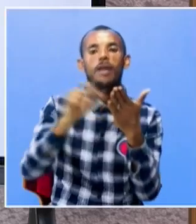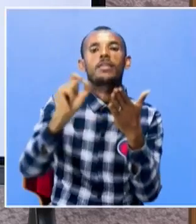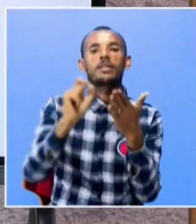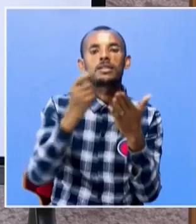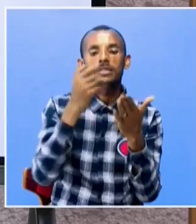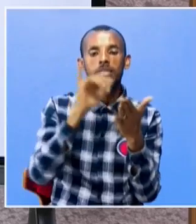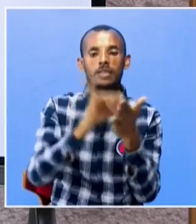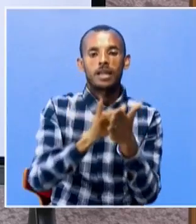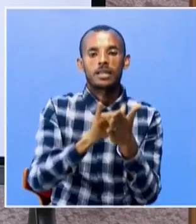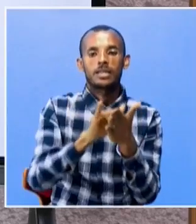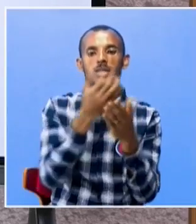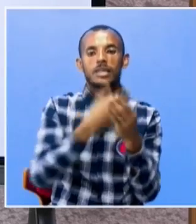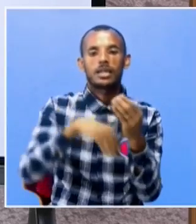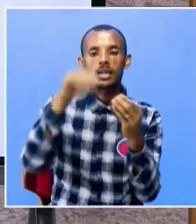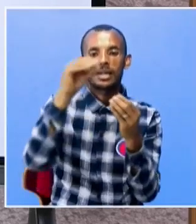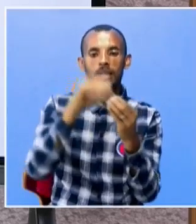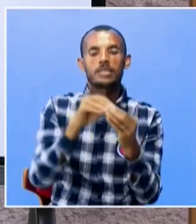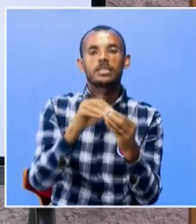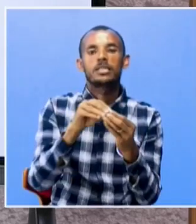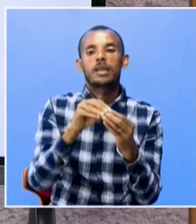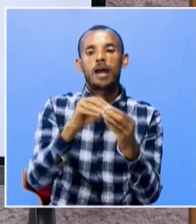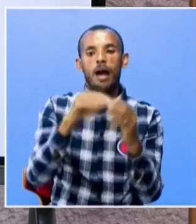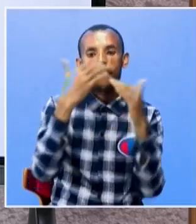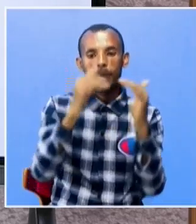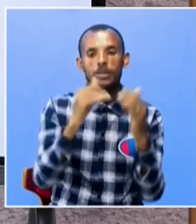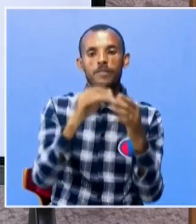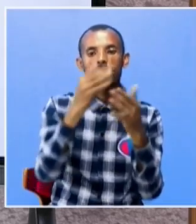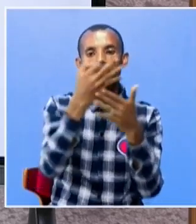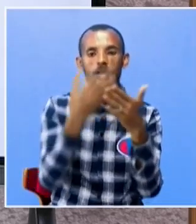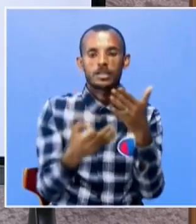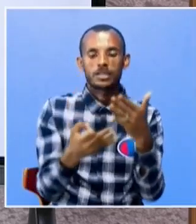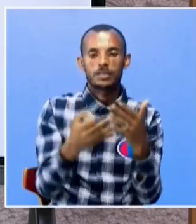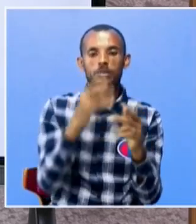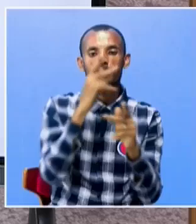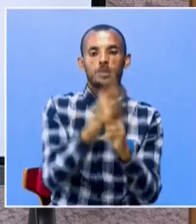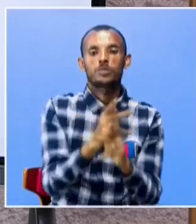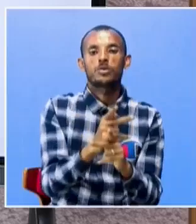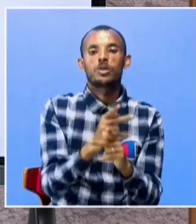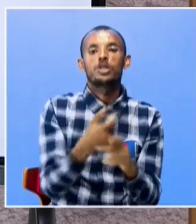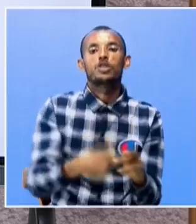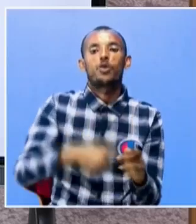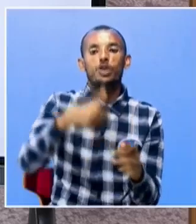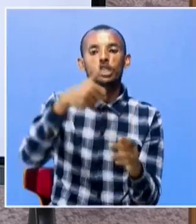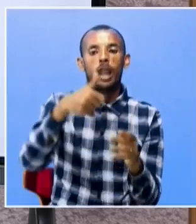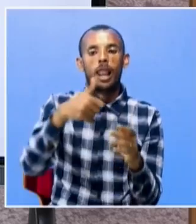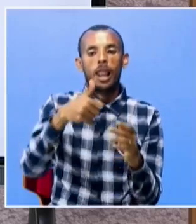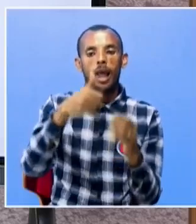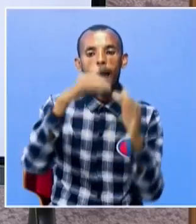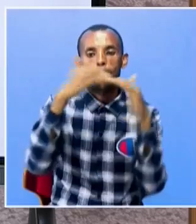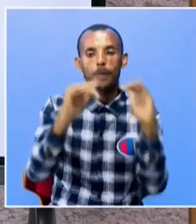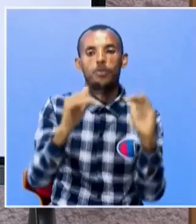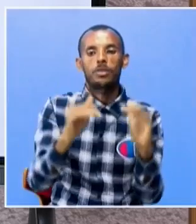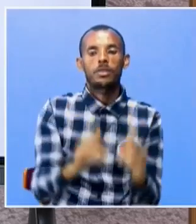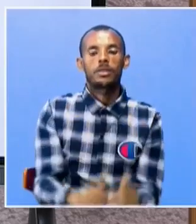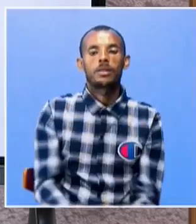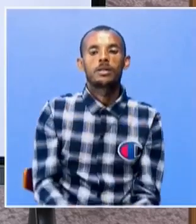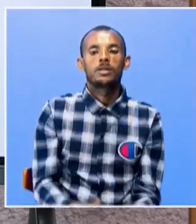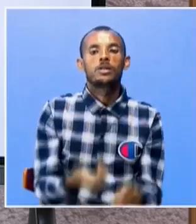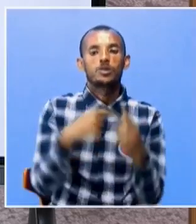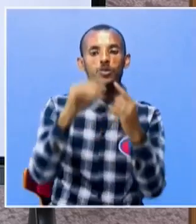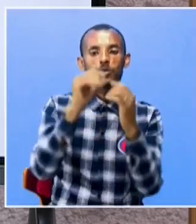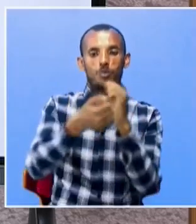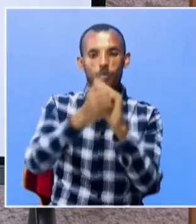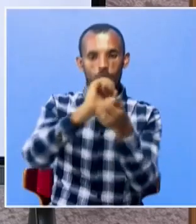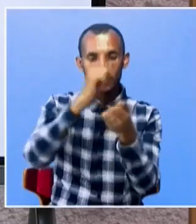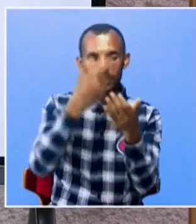increased amount as a fraction with respect to the original amount. Therefore, to convert